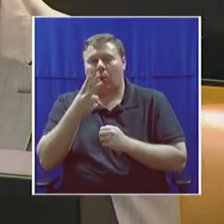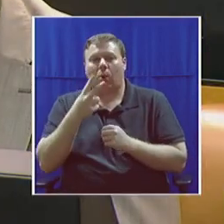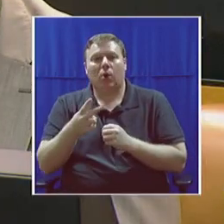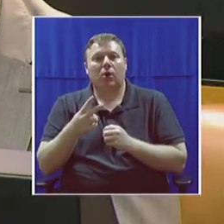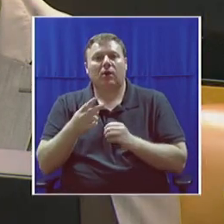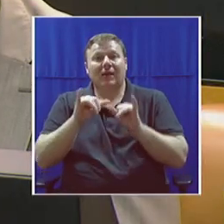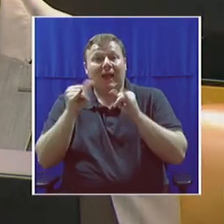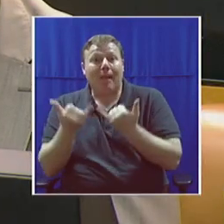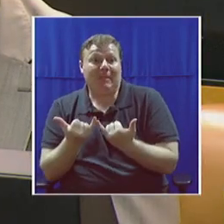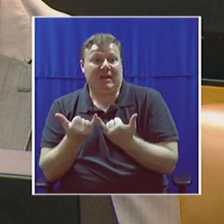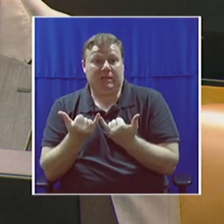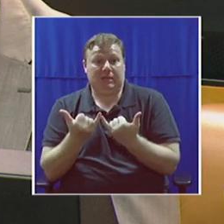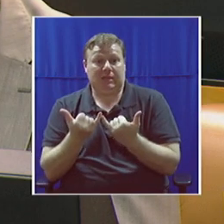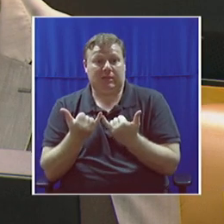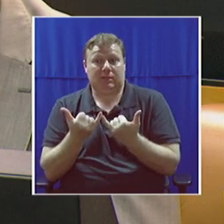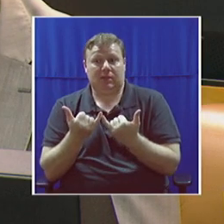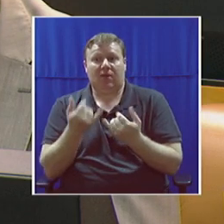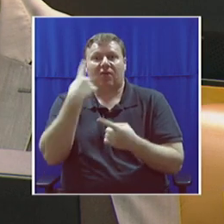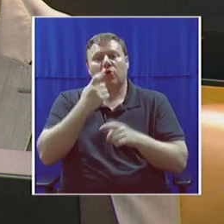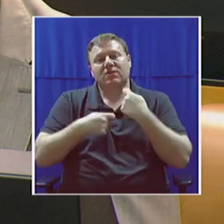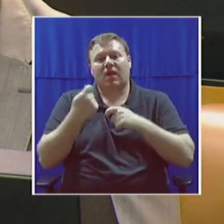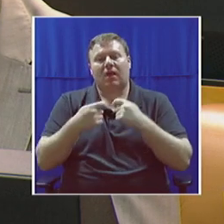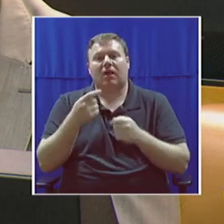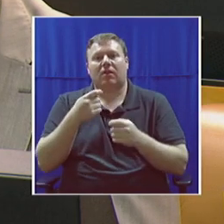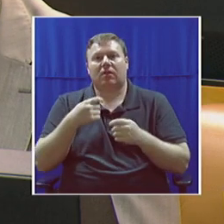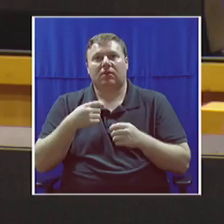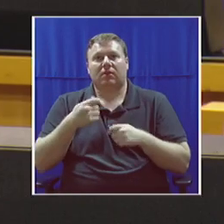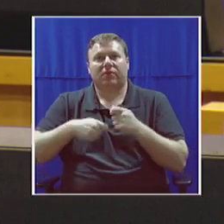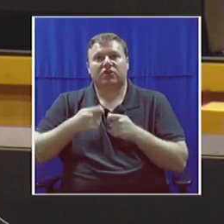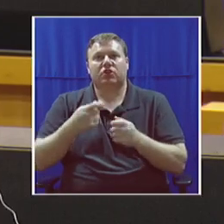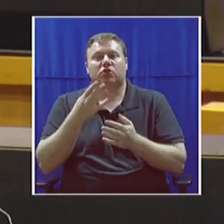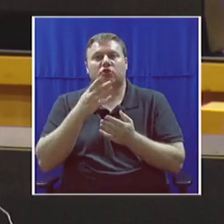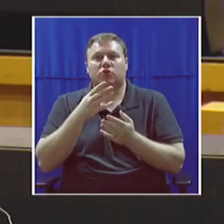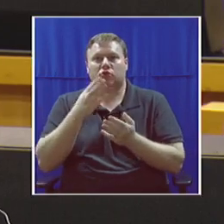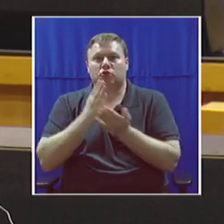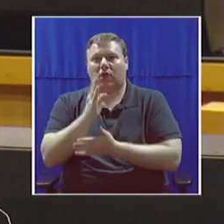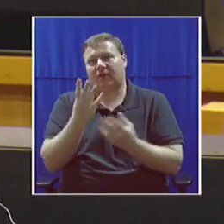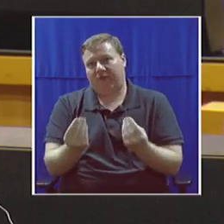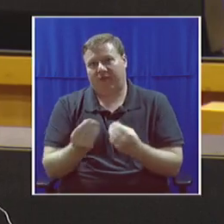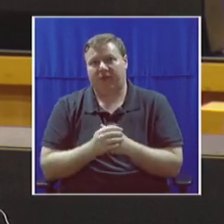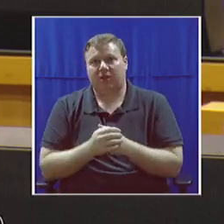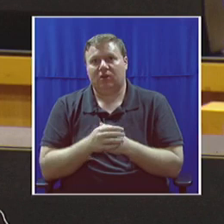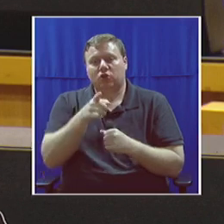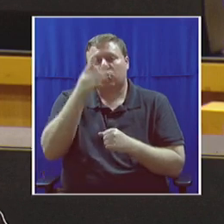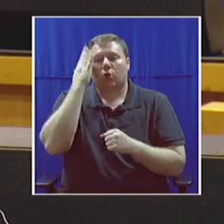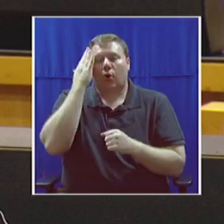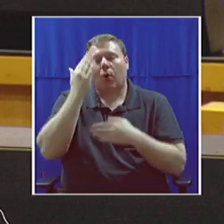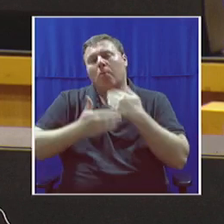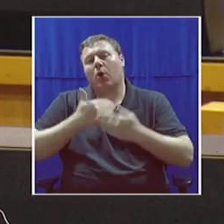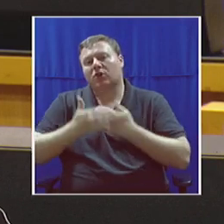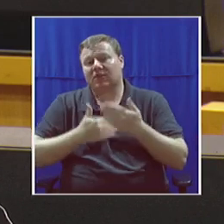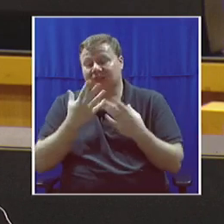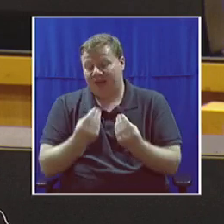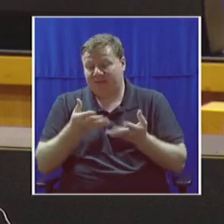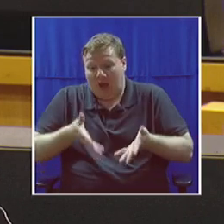fishing rights and uh you would know that um we have a process which is underway at the